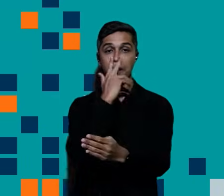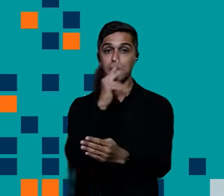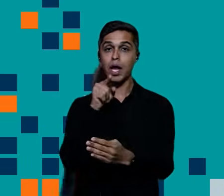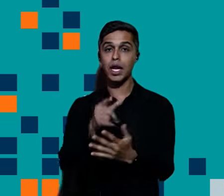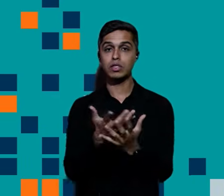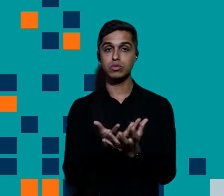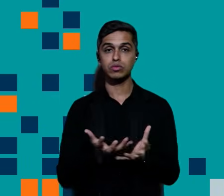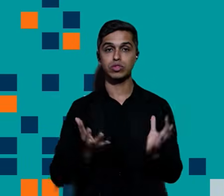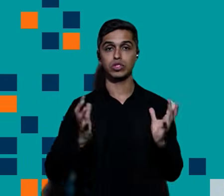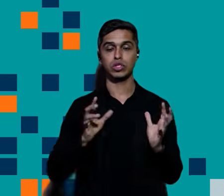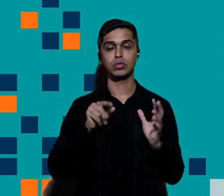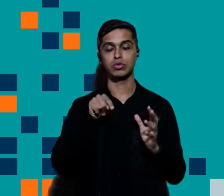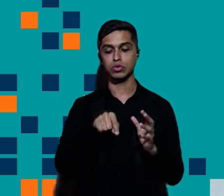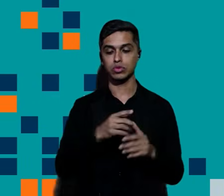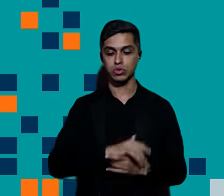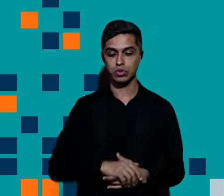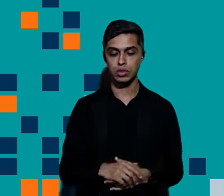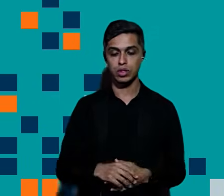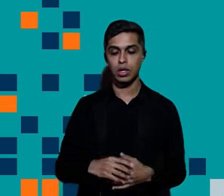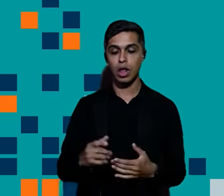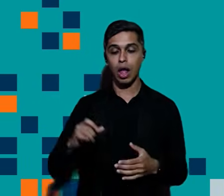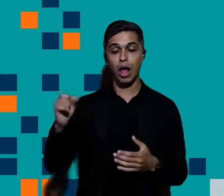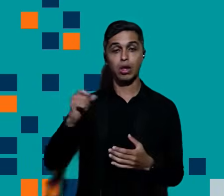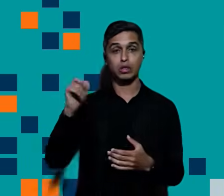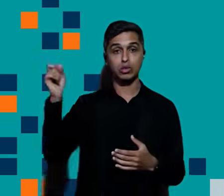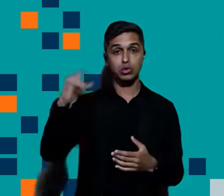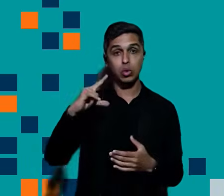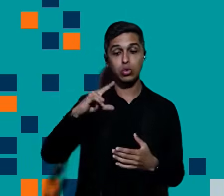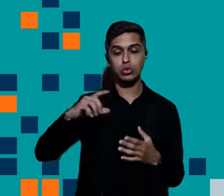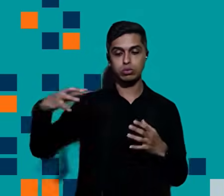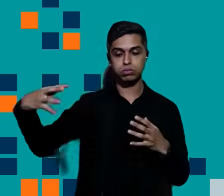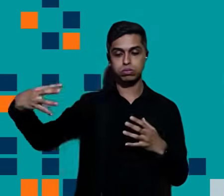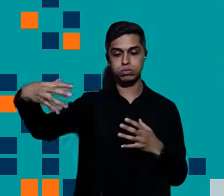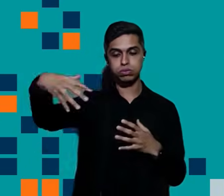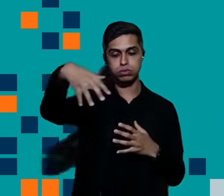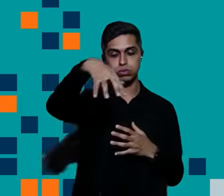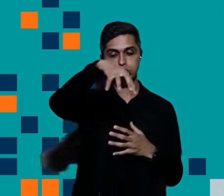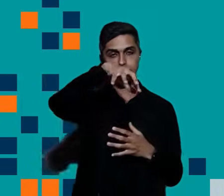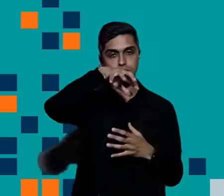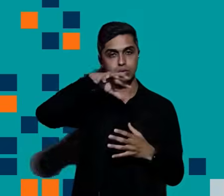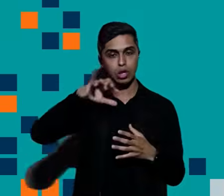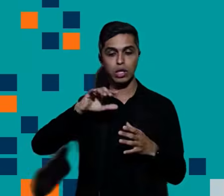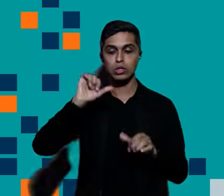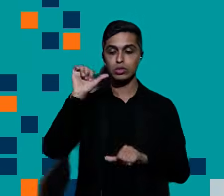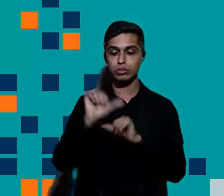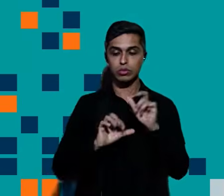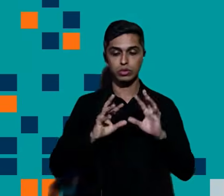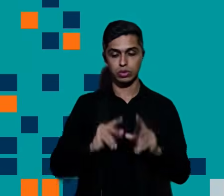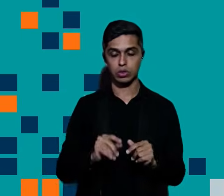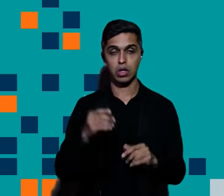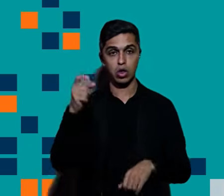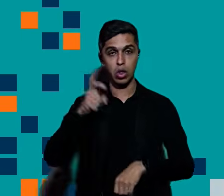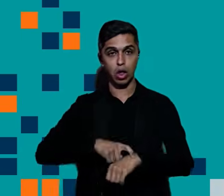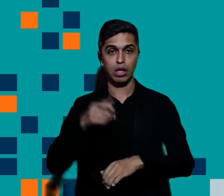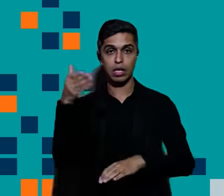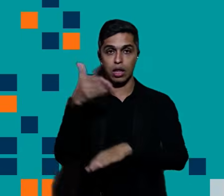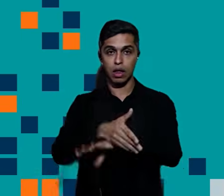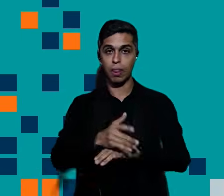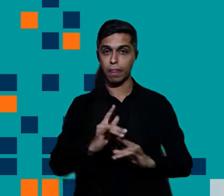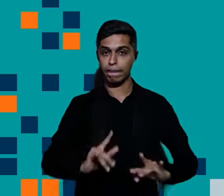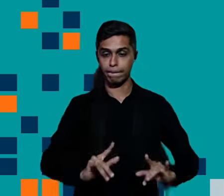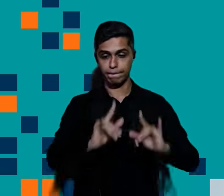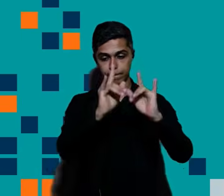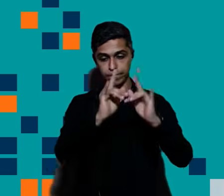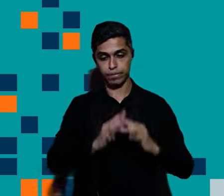popping up, or in fact through into winter. When you move into the inside of the building